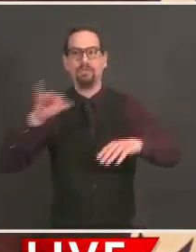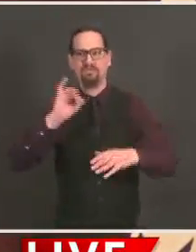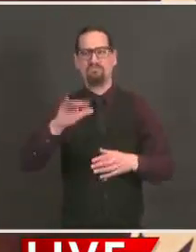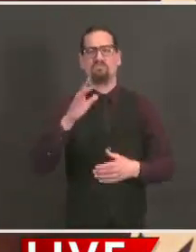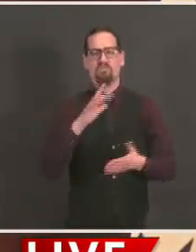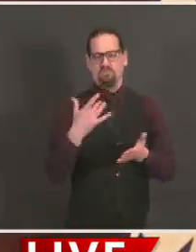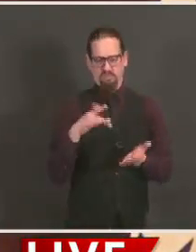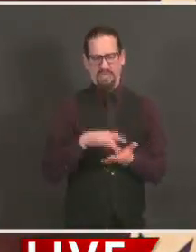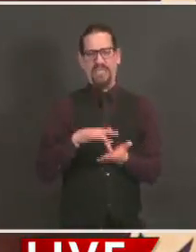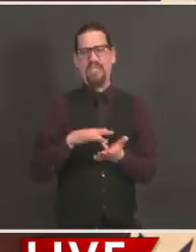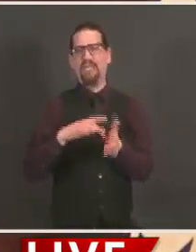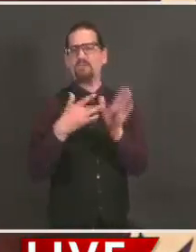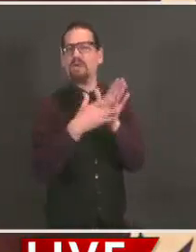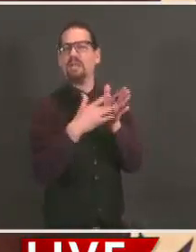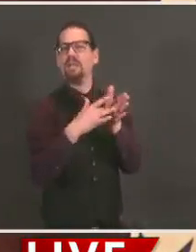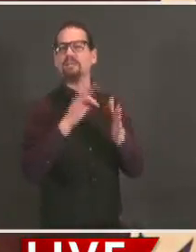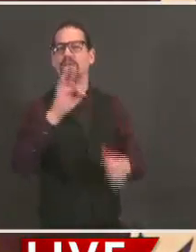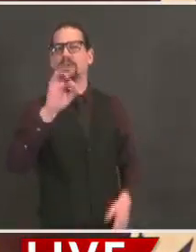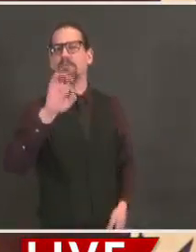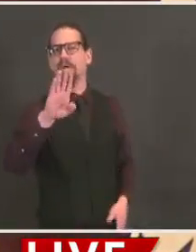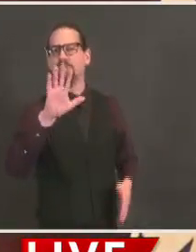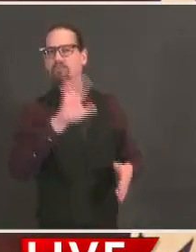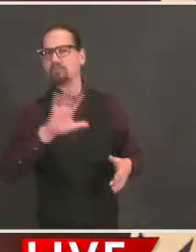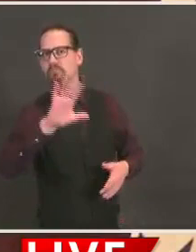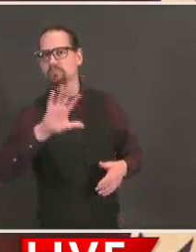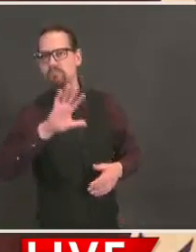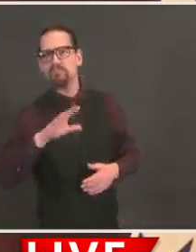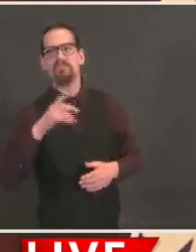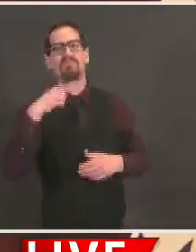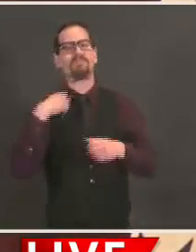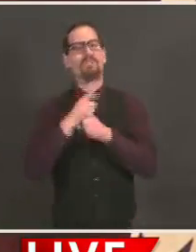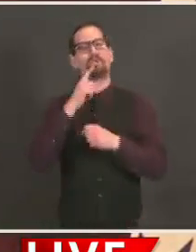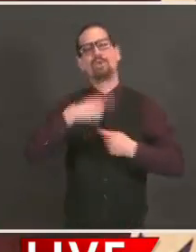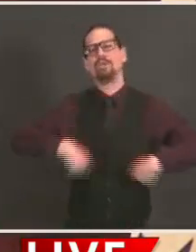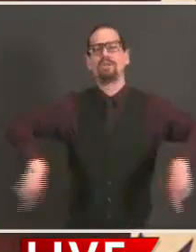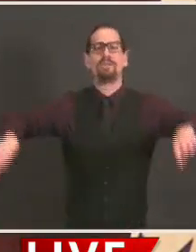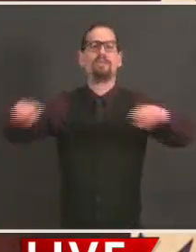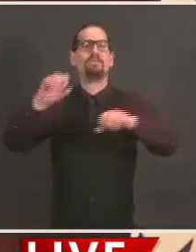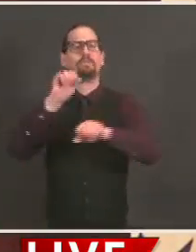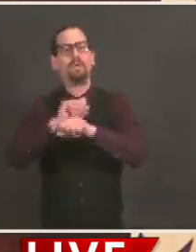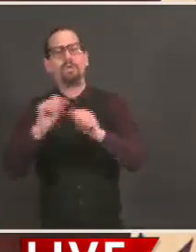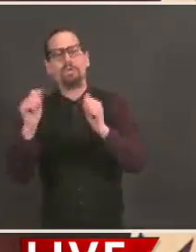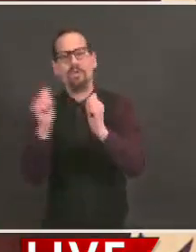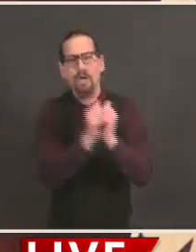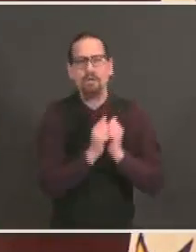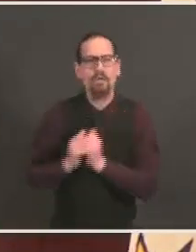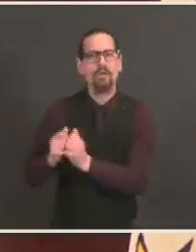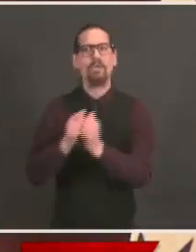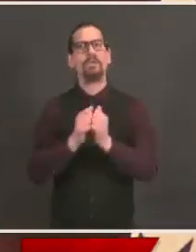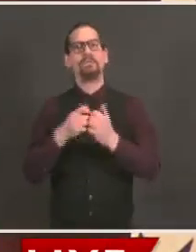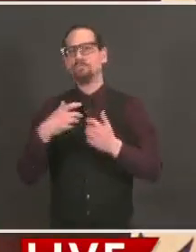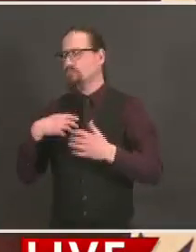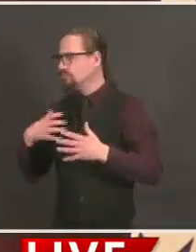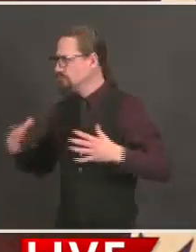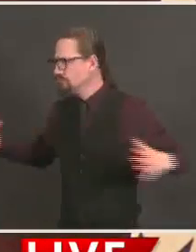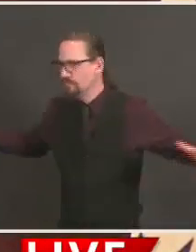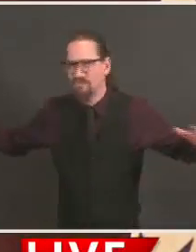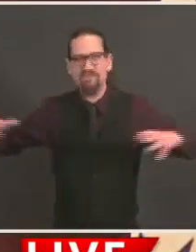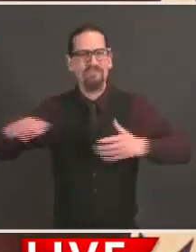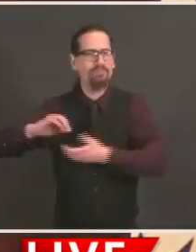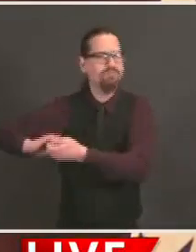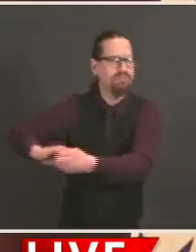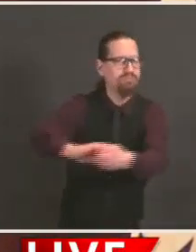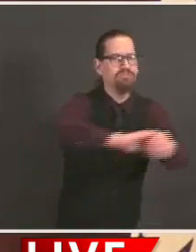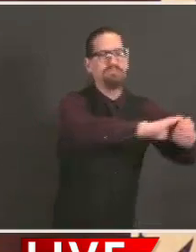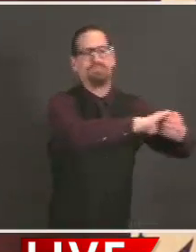time, we turned to them and said, let's do this together. And it was bumpy and it was rough. Many of you heard about it